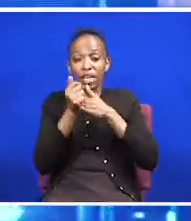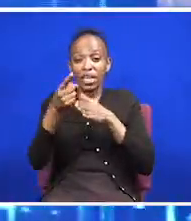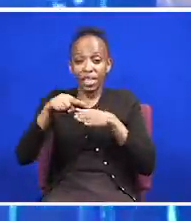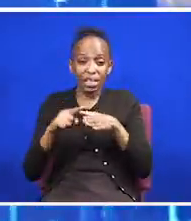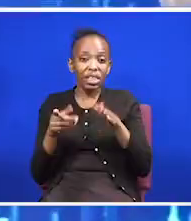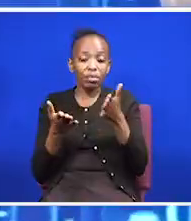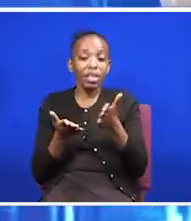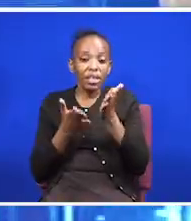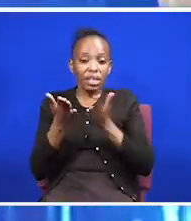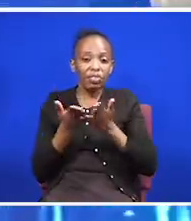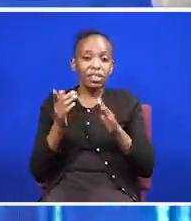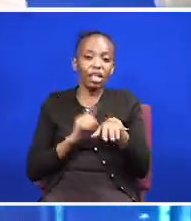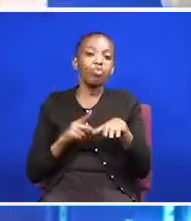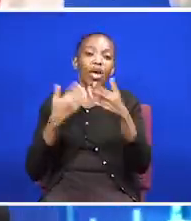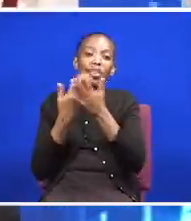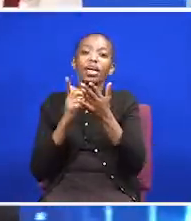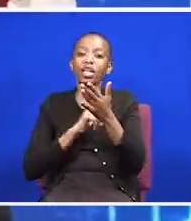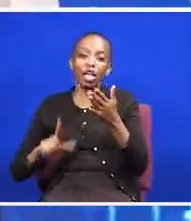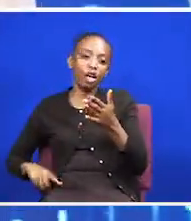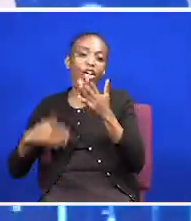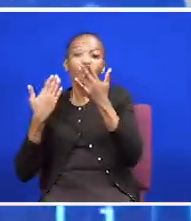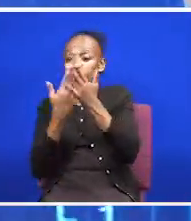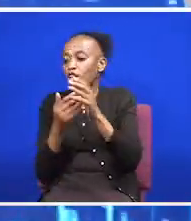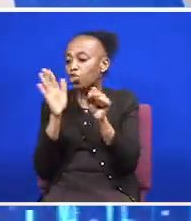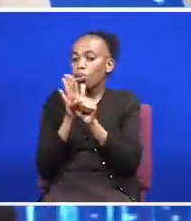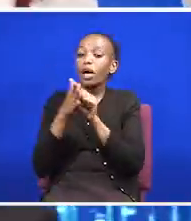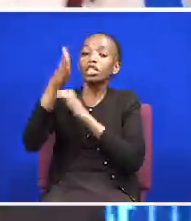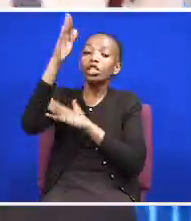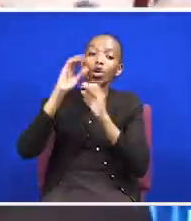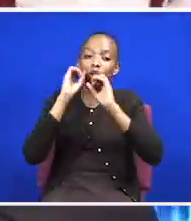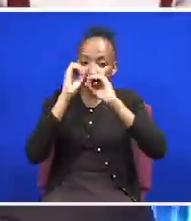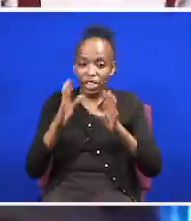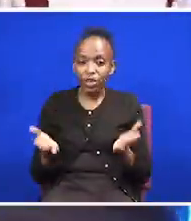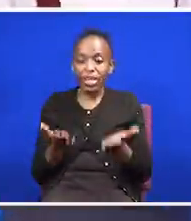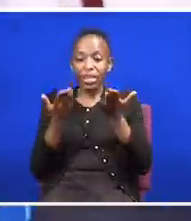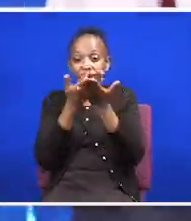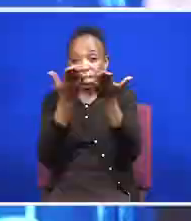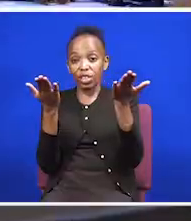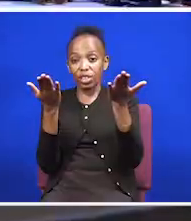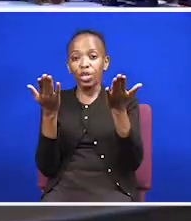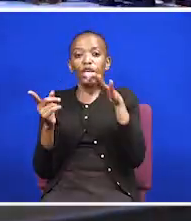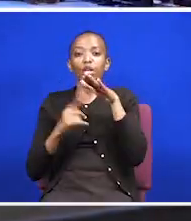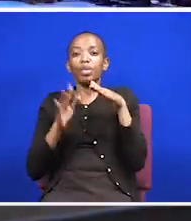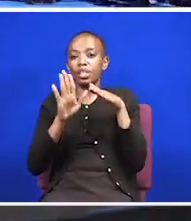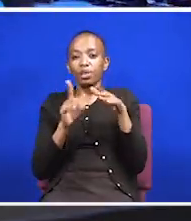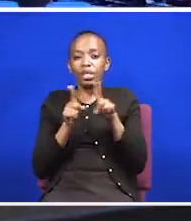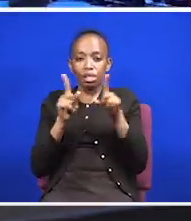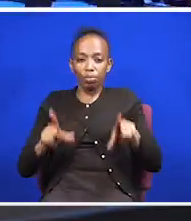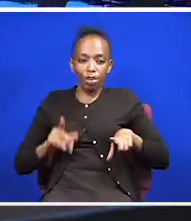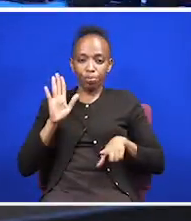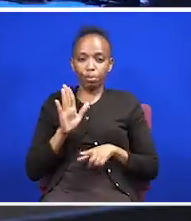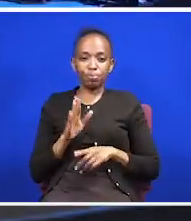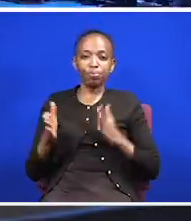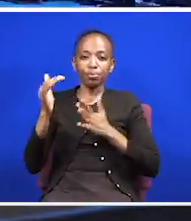session, even during this service when we are thanking the Lord. Thank you so much. God bless you and increase you in your ministry and in your